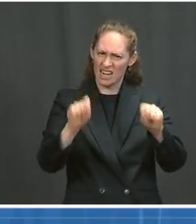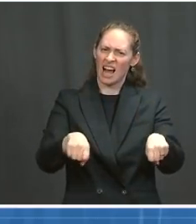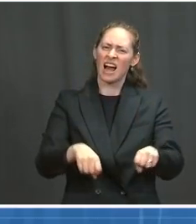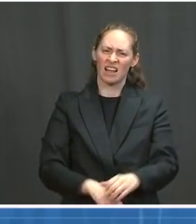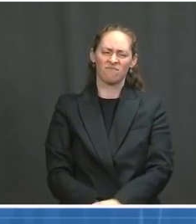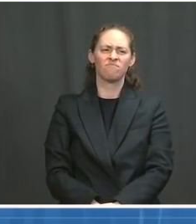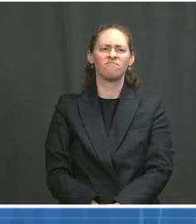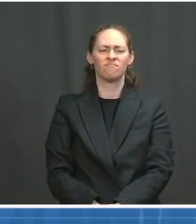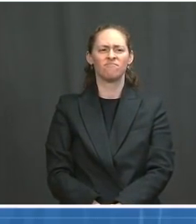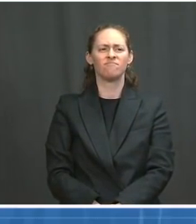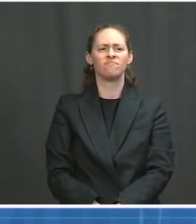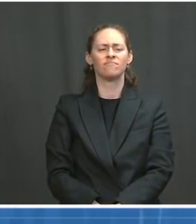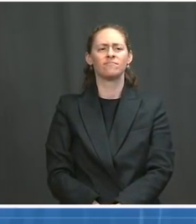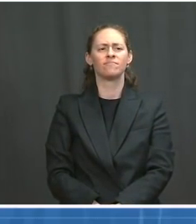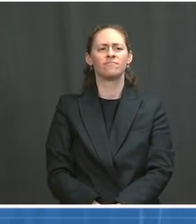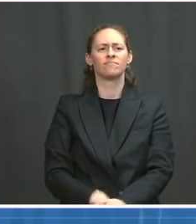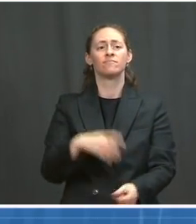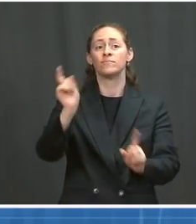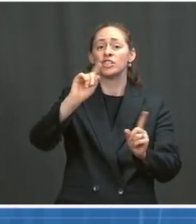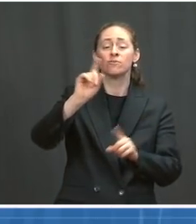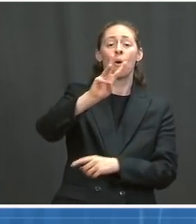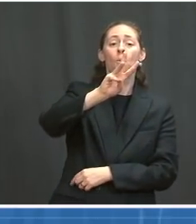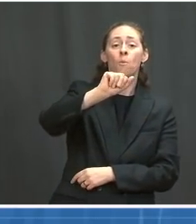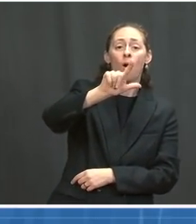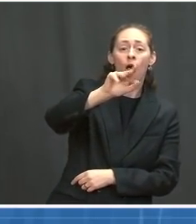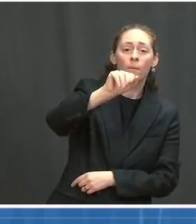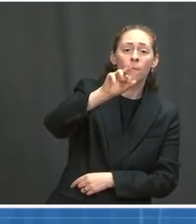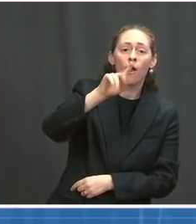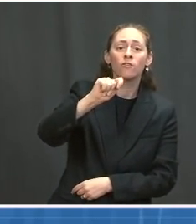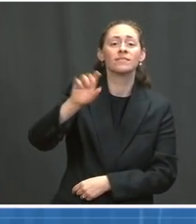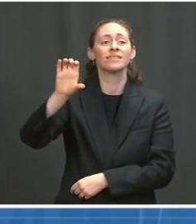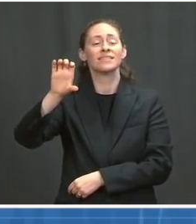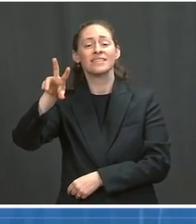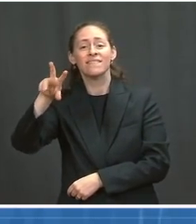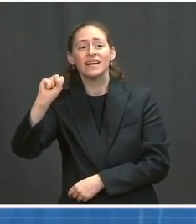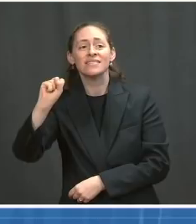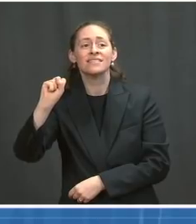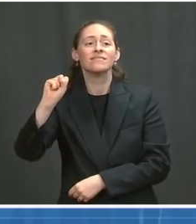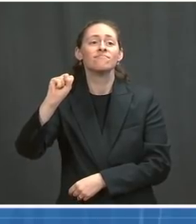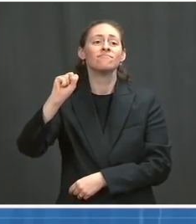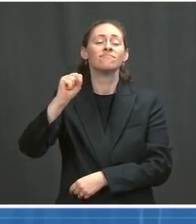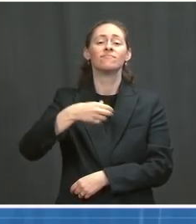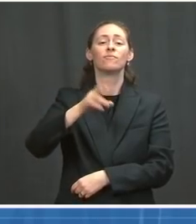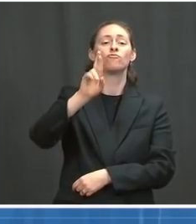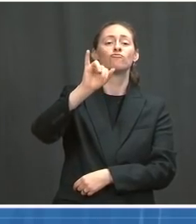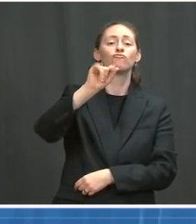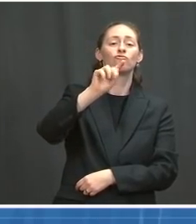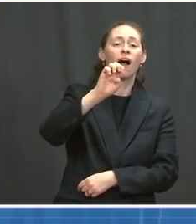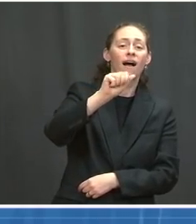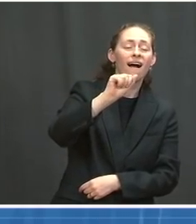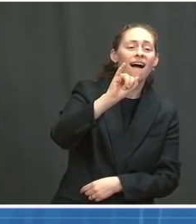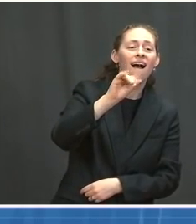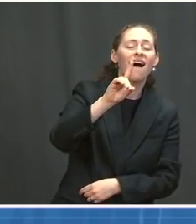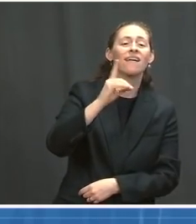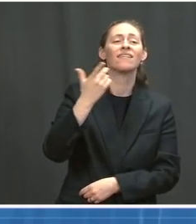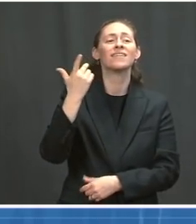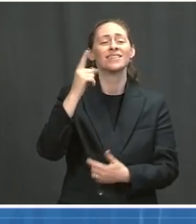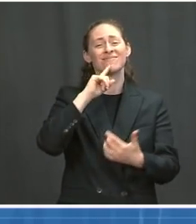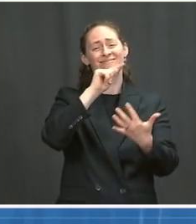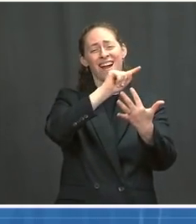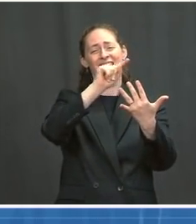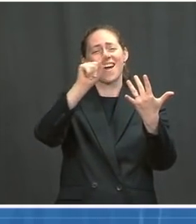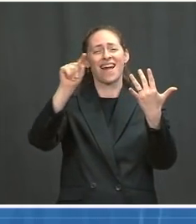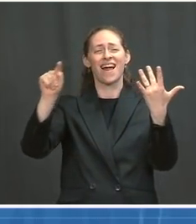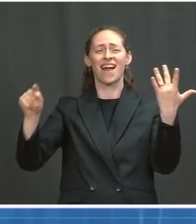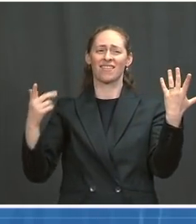Sam's Club, Meijer and Hy-Vee, Southeastern, and HEB have announced that they are offering walk-up vaccinations